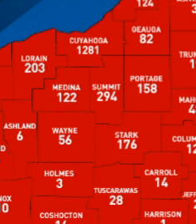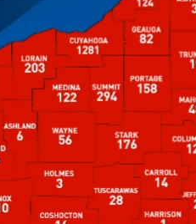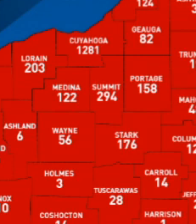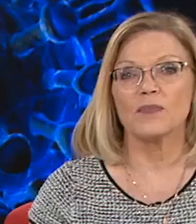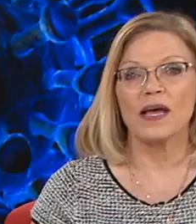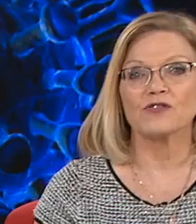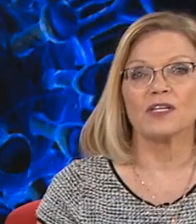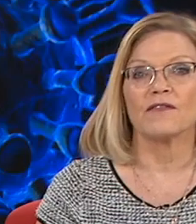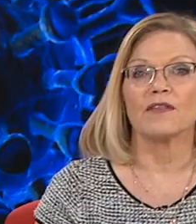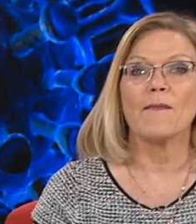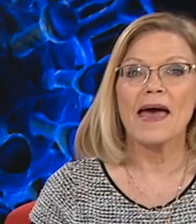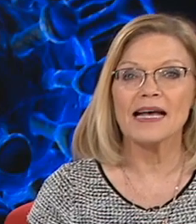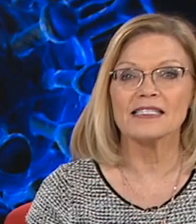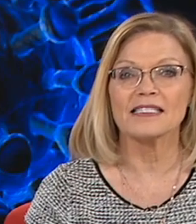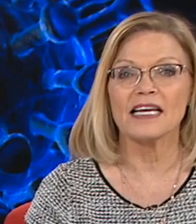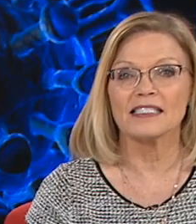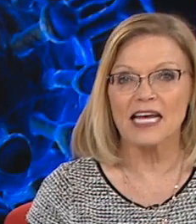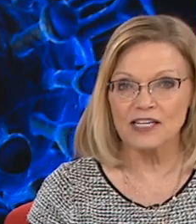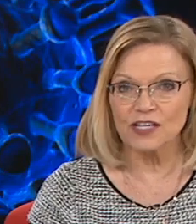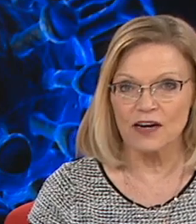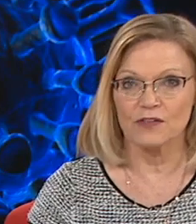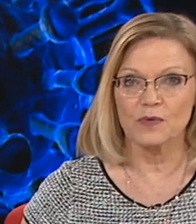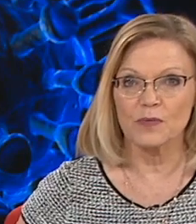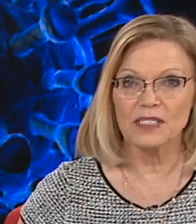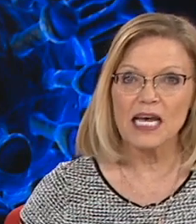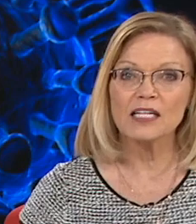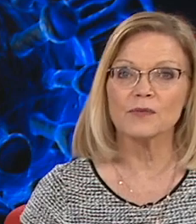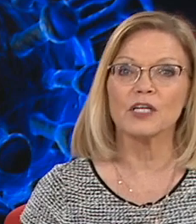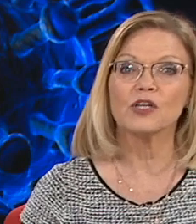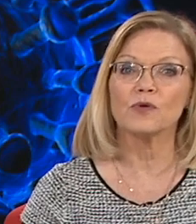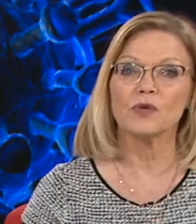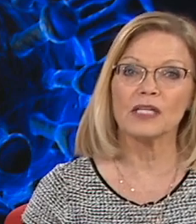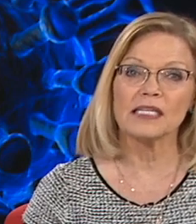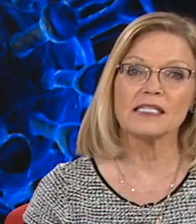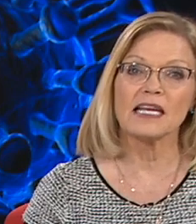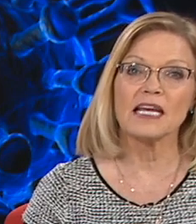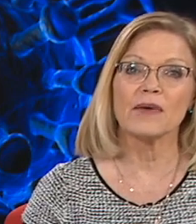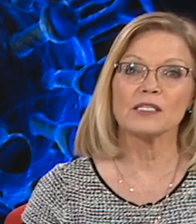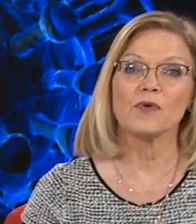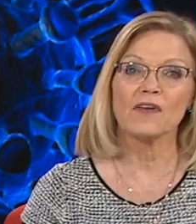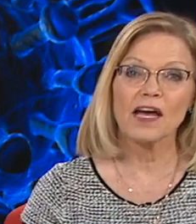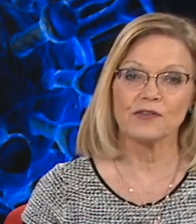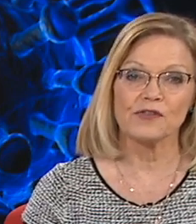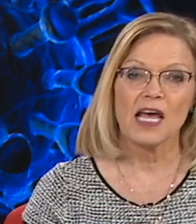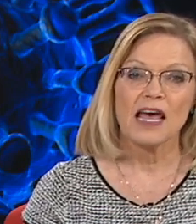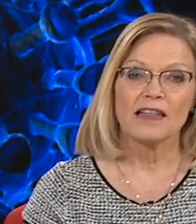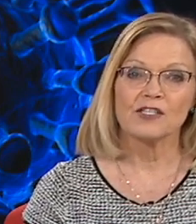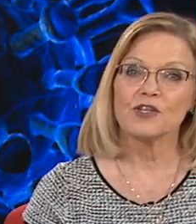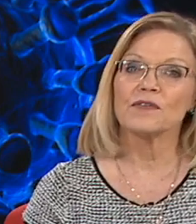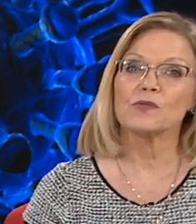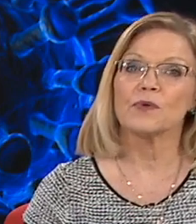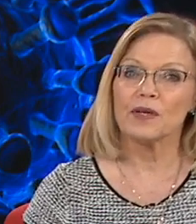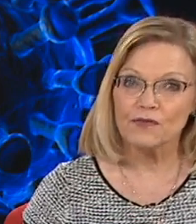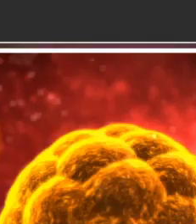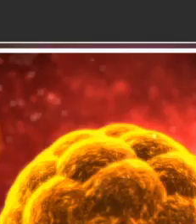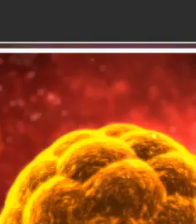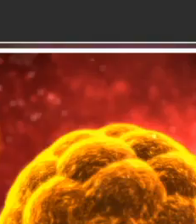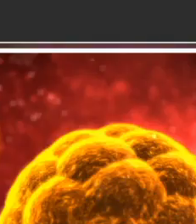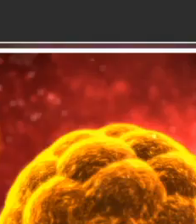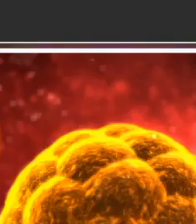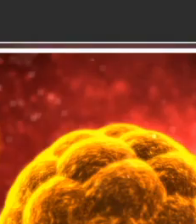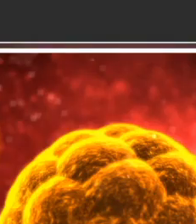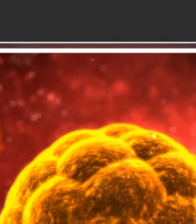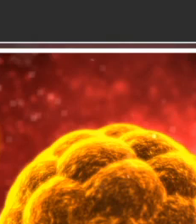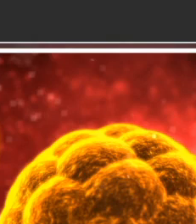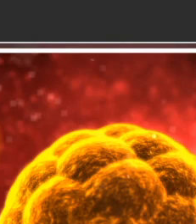governor announced the expansion of the mask sanitation efforts with Battelle to include police and EMS providers. That service will be free. It